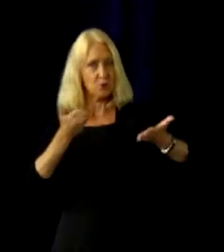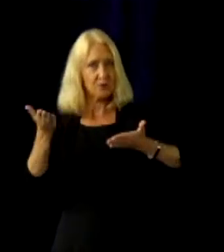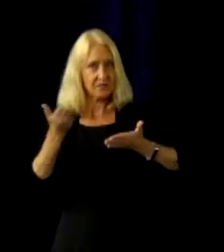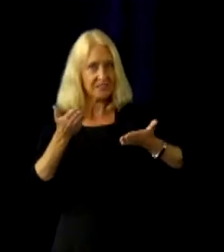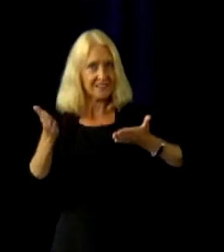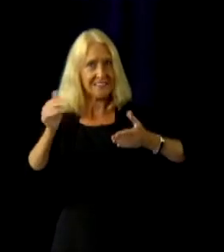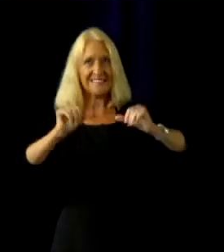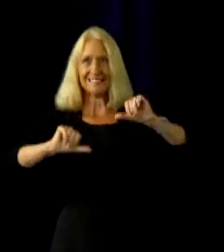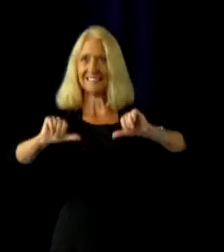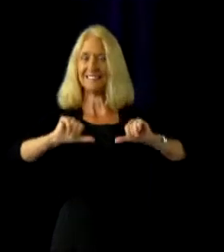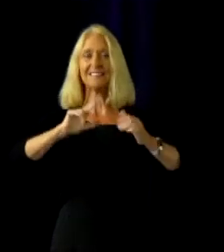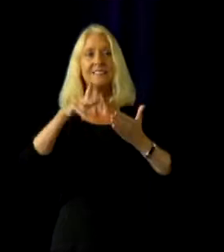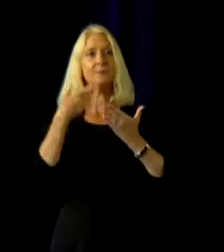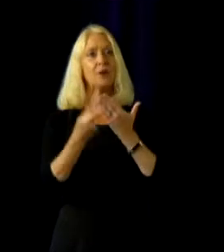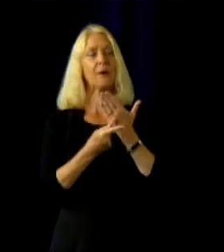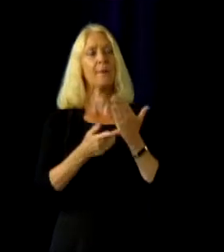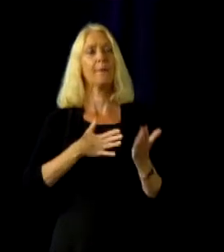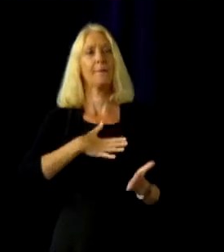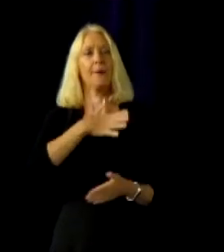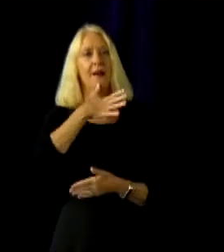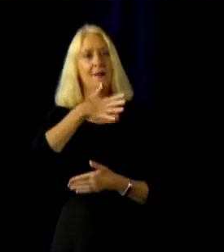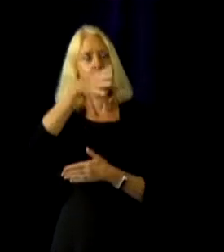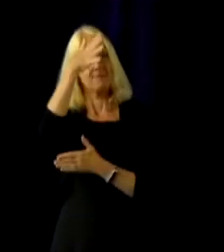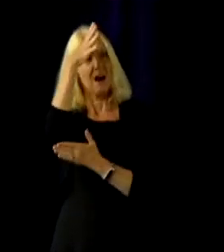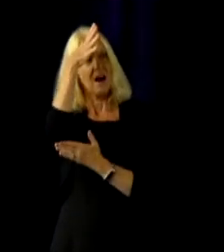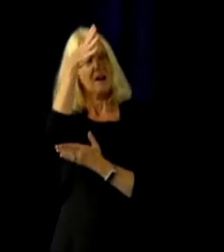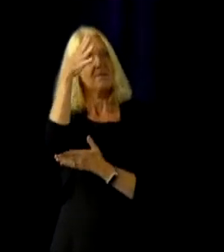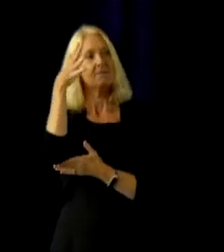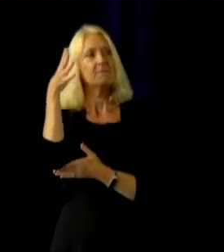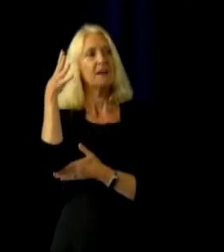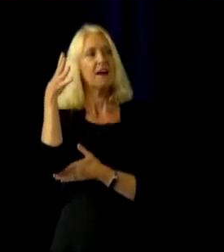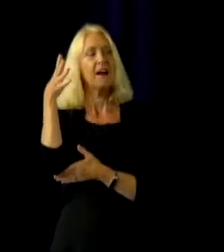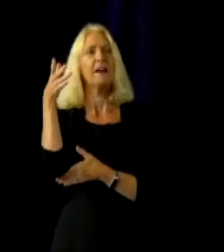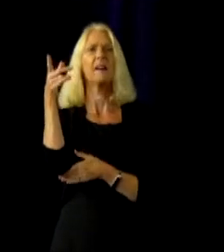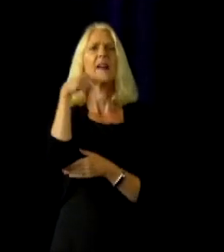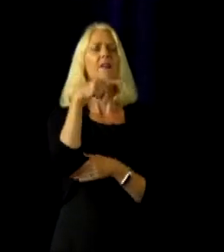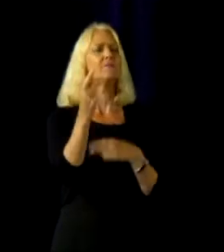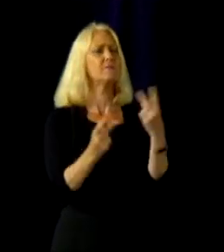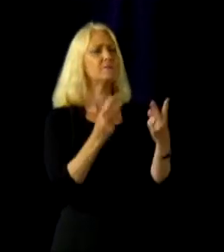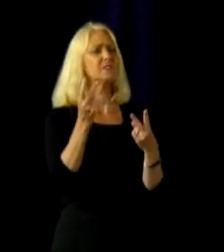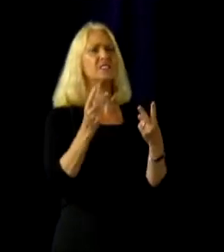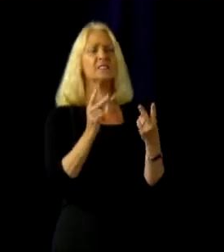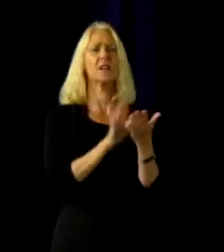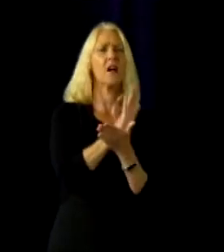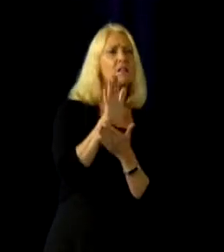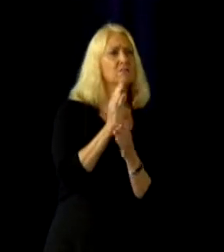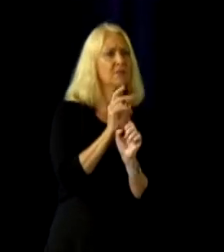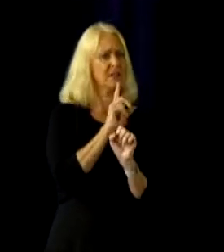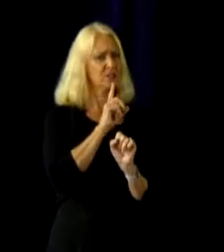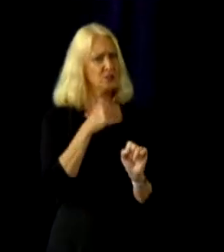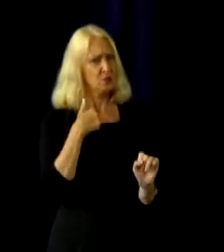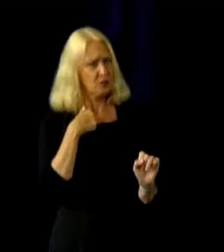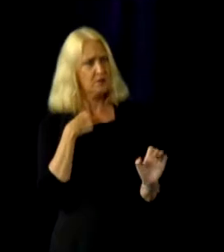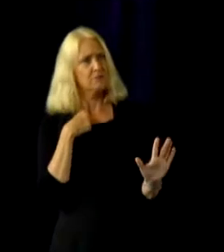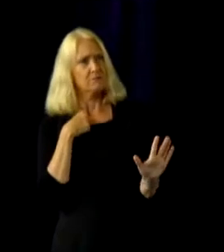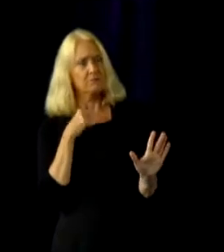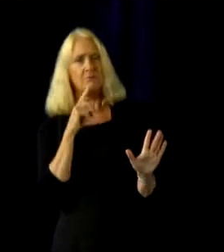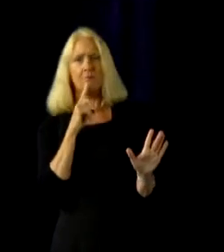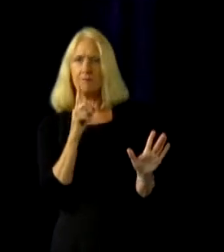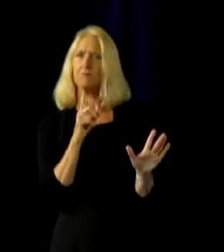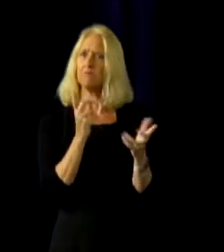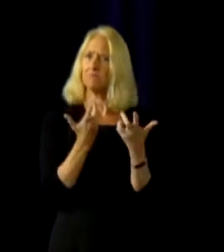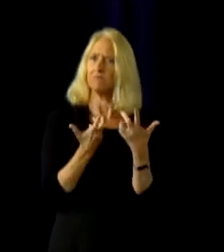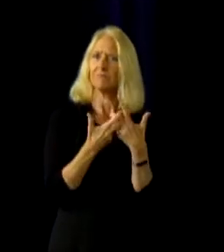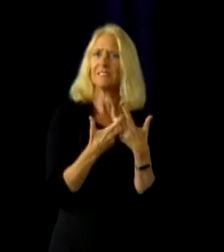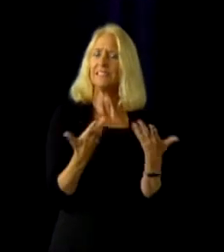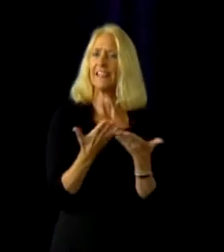program, my parents, we were visiting the college to make sure that I was right on track. So when I